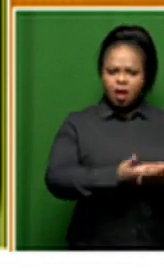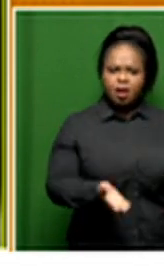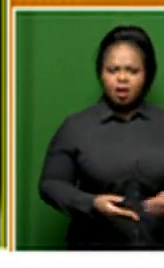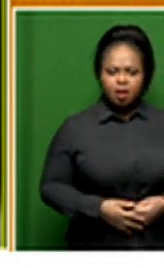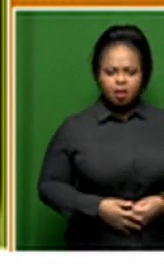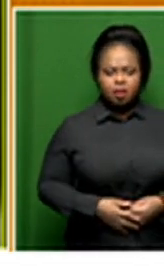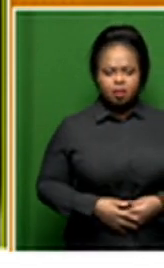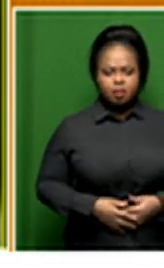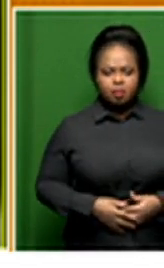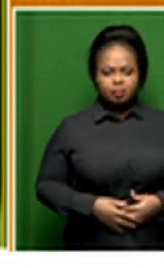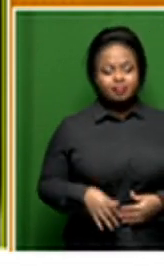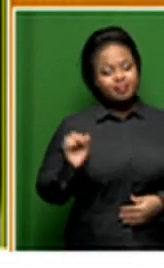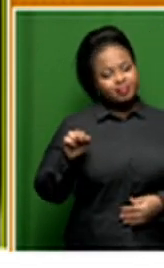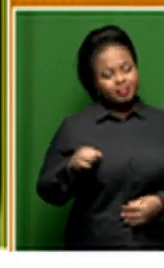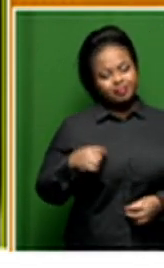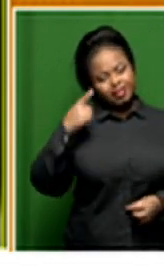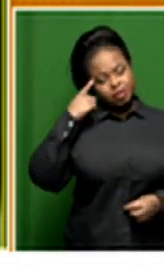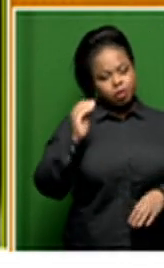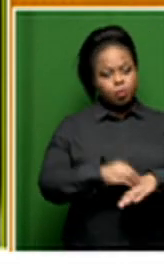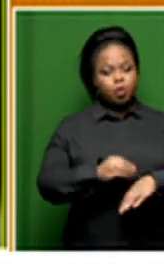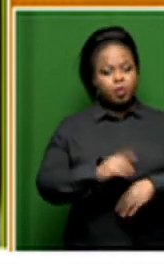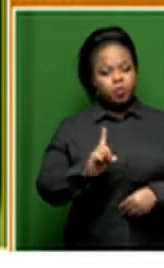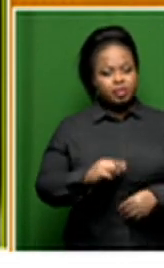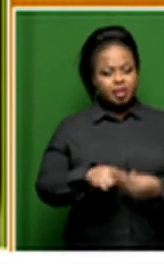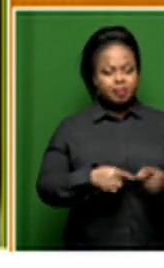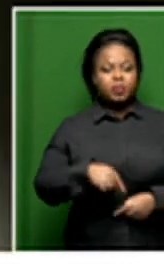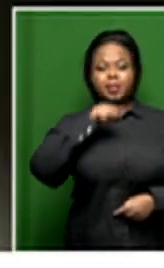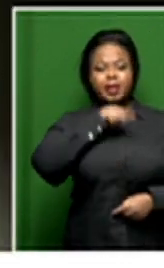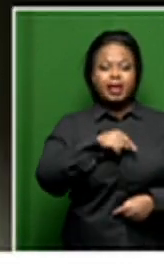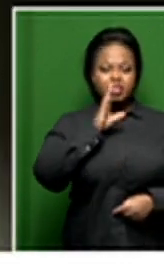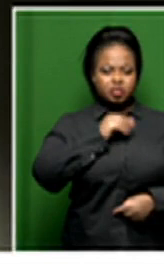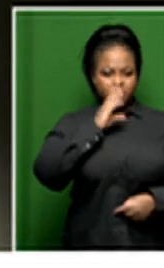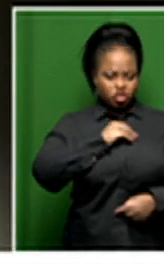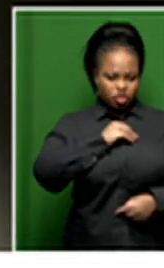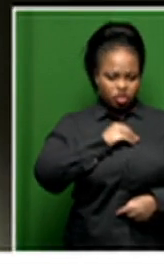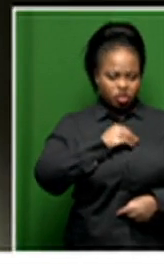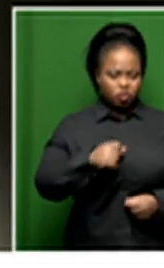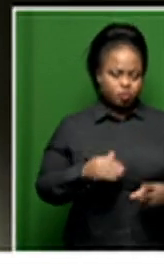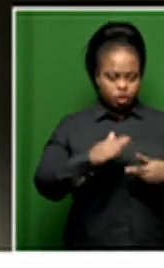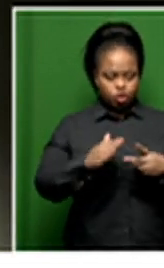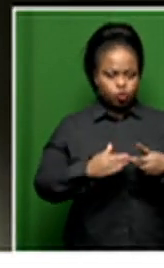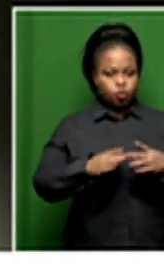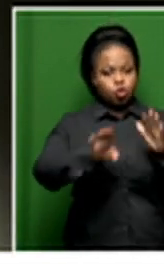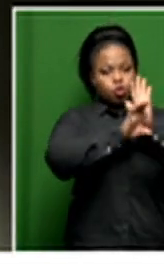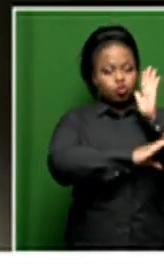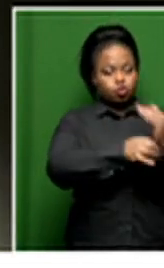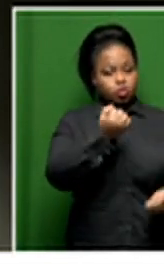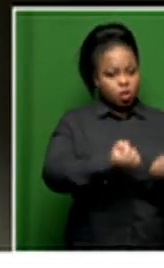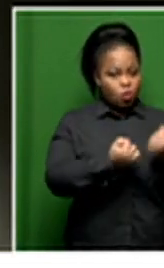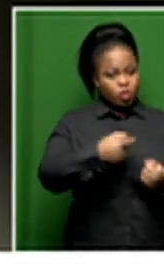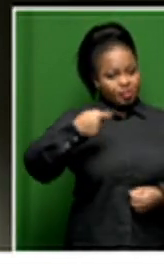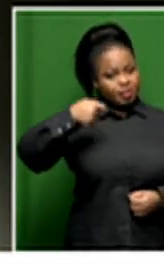Yeah, Leanne, look, the problem is that regarding the hate speech provisions, and there are 2 constitutional court